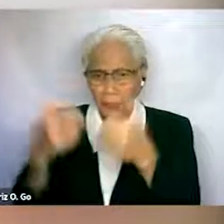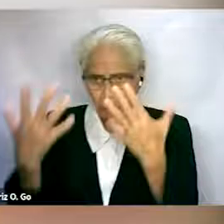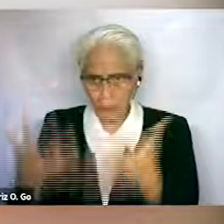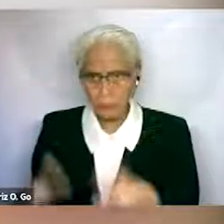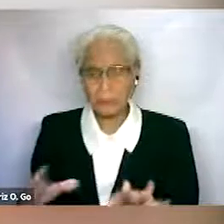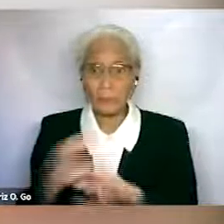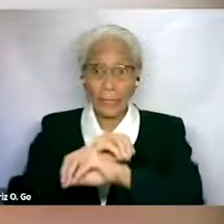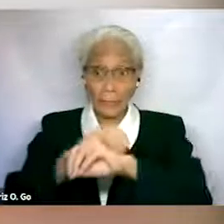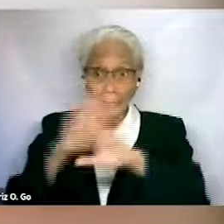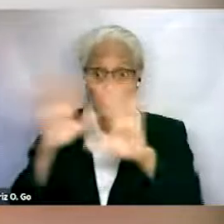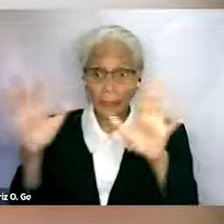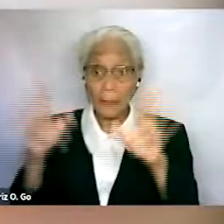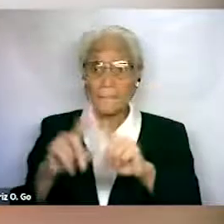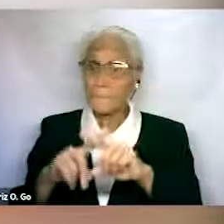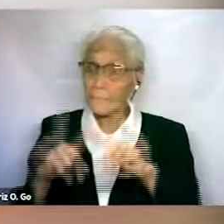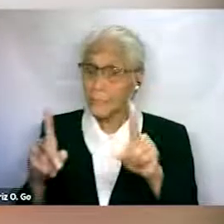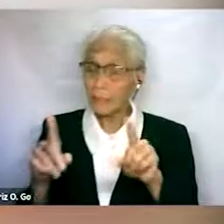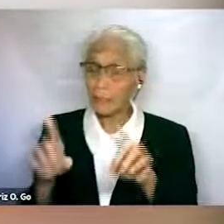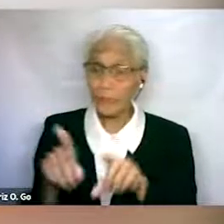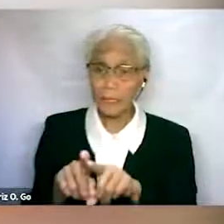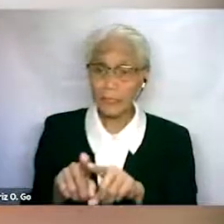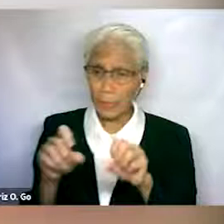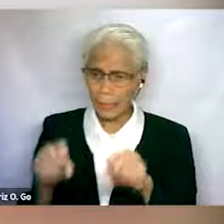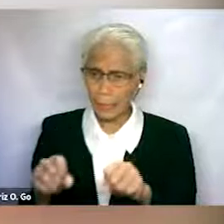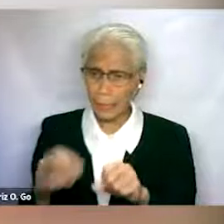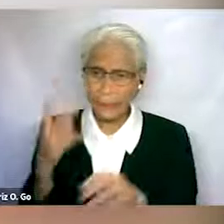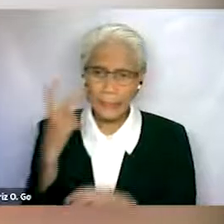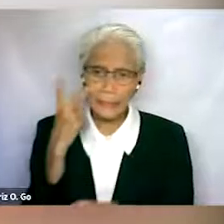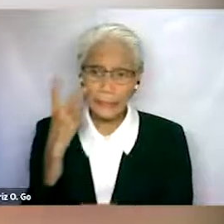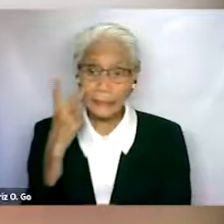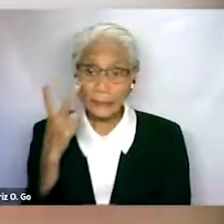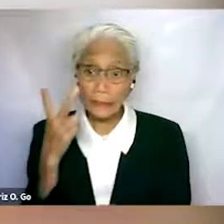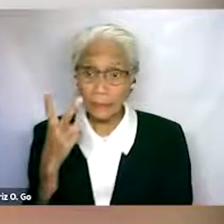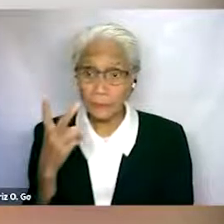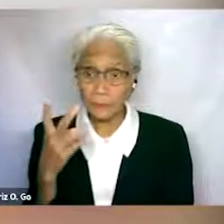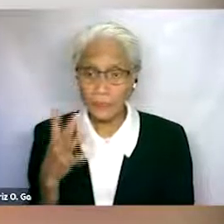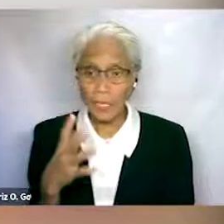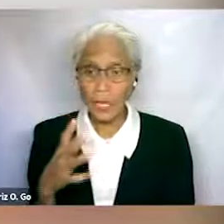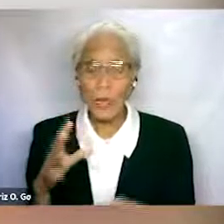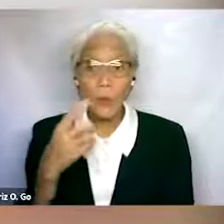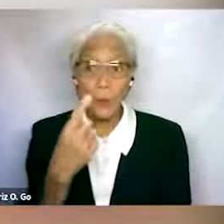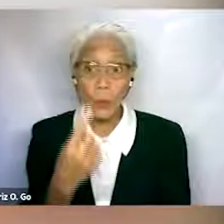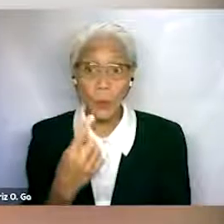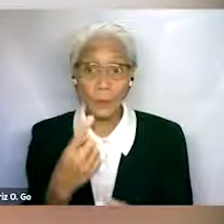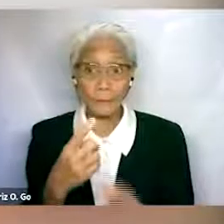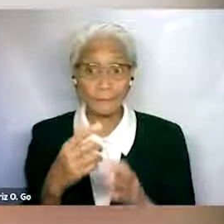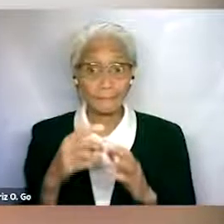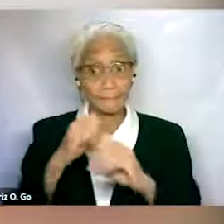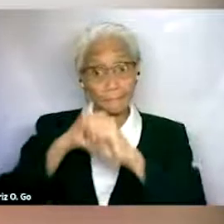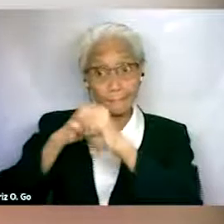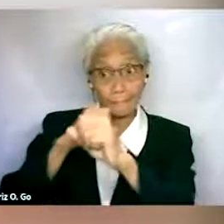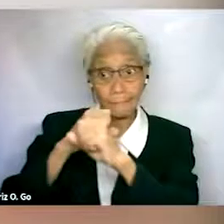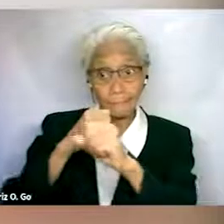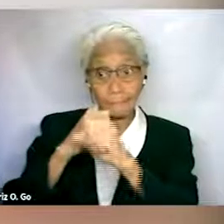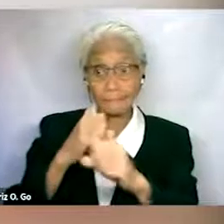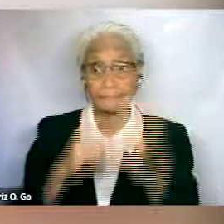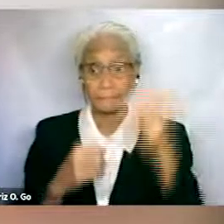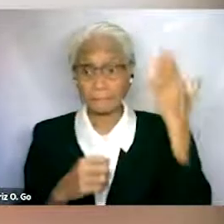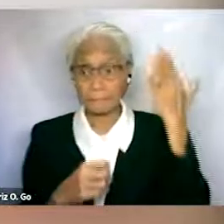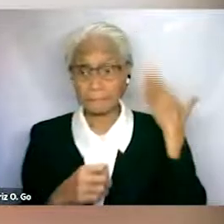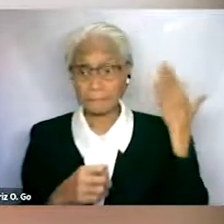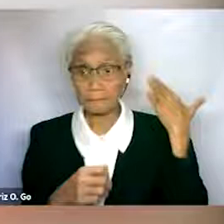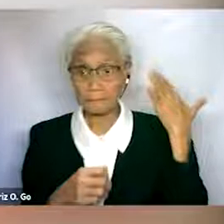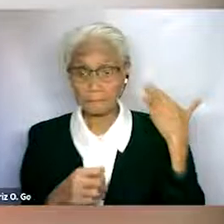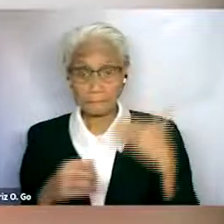own former senator and former ambassador to the UN, Leticia Ramos-Shahani. She said that in the beginning of the United Nations, there were very